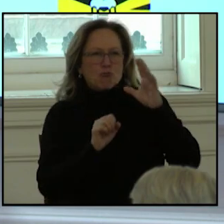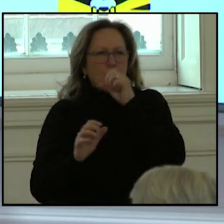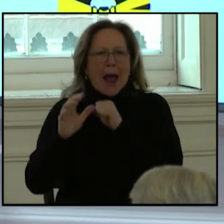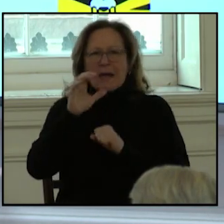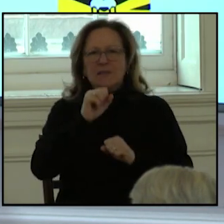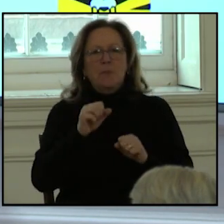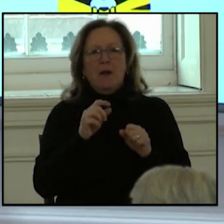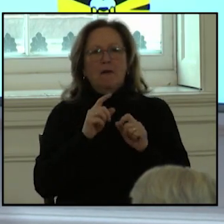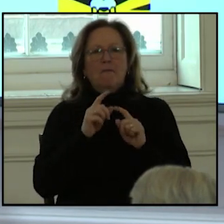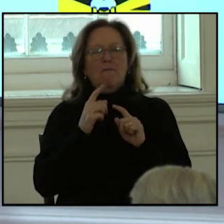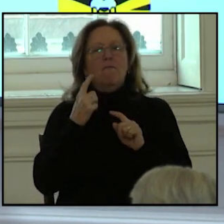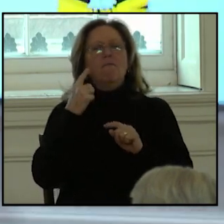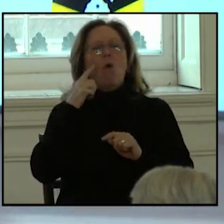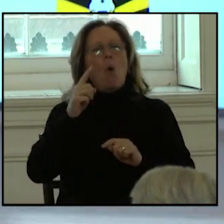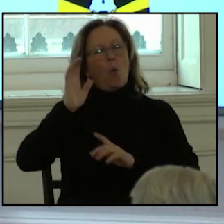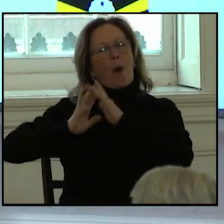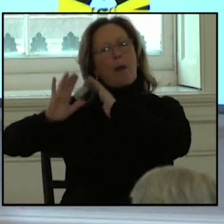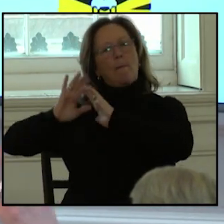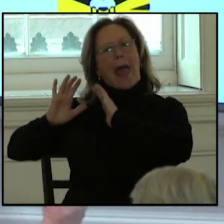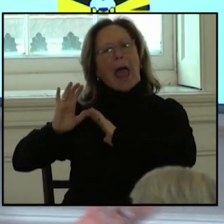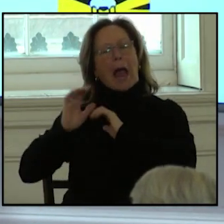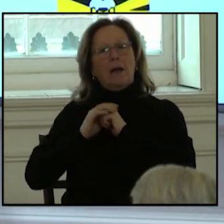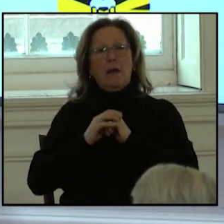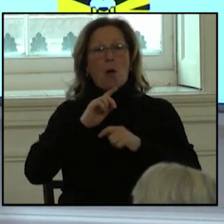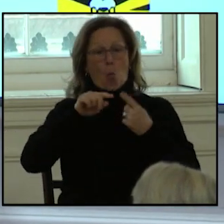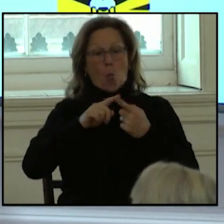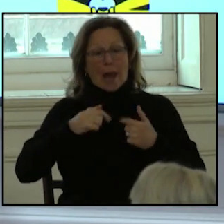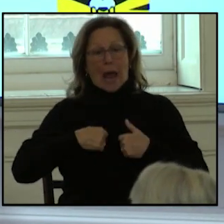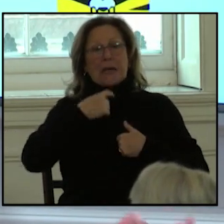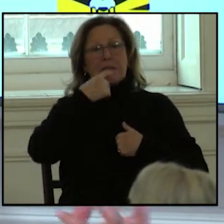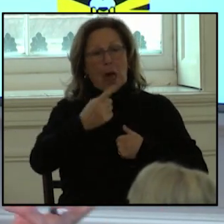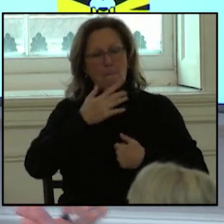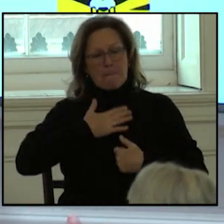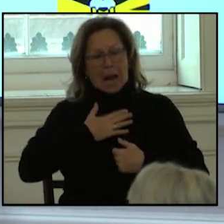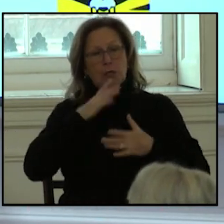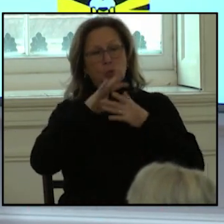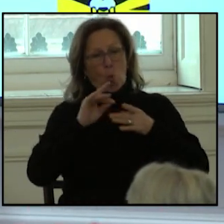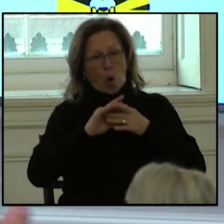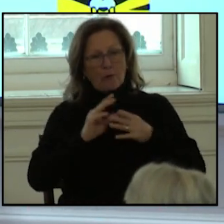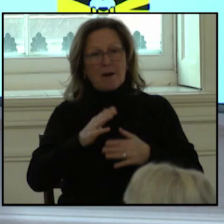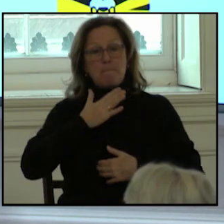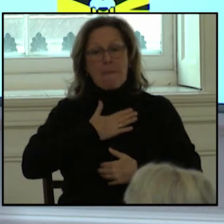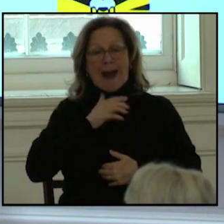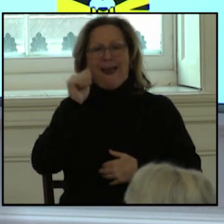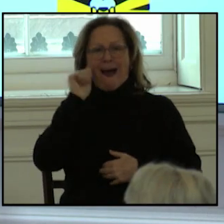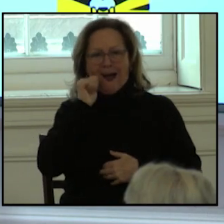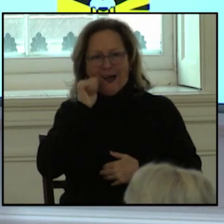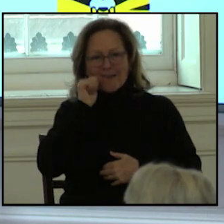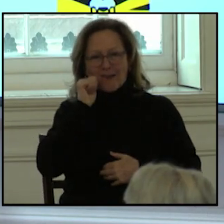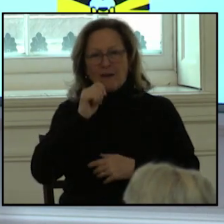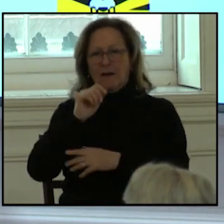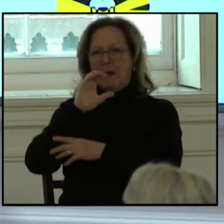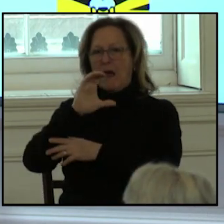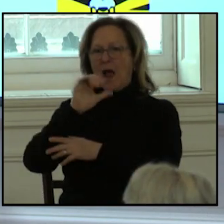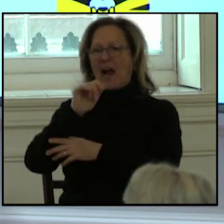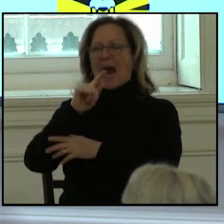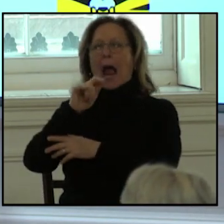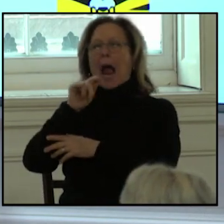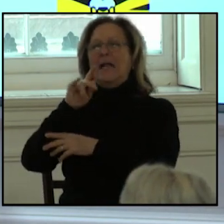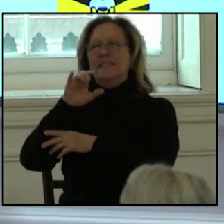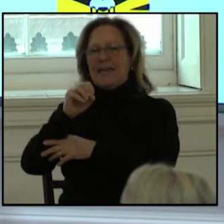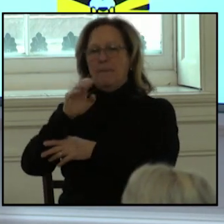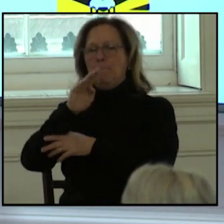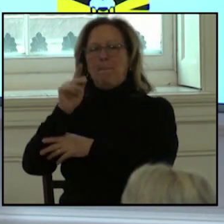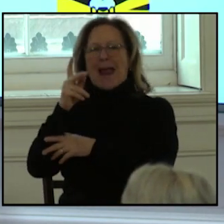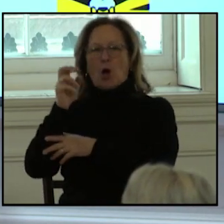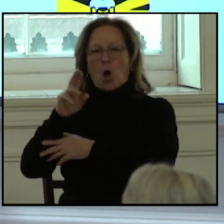the way, way back. So when I tell the story of my aunt, Constance Baker Motley, she's